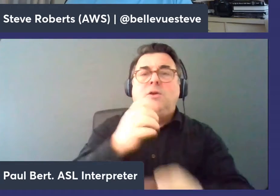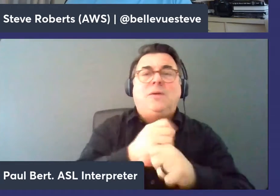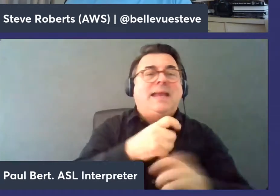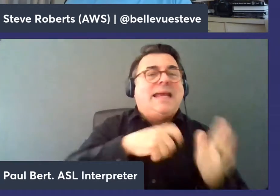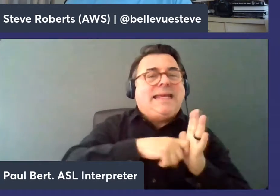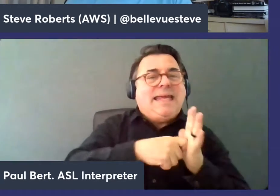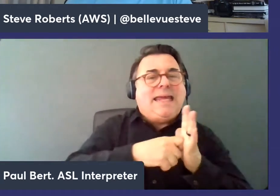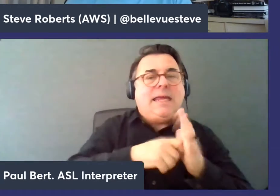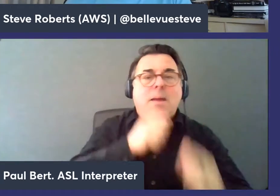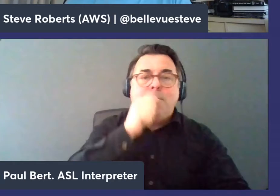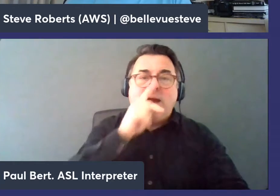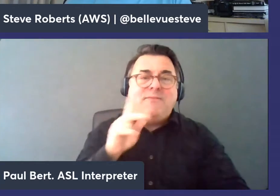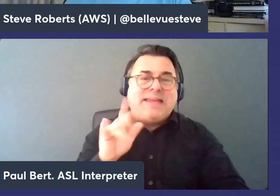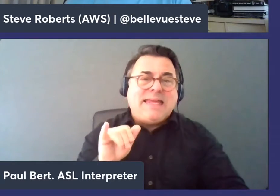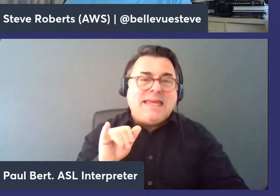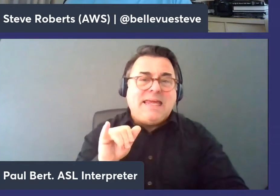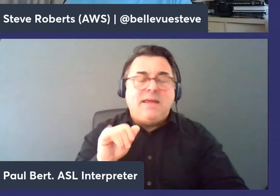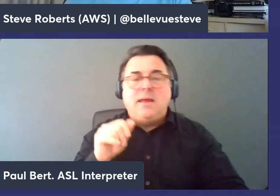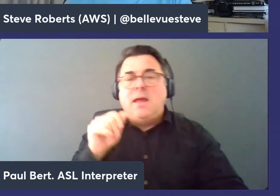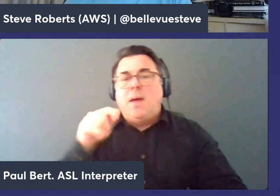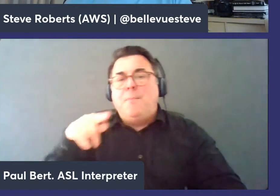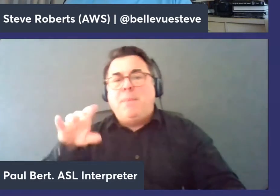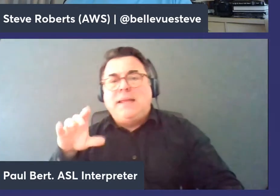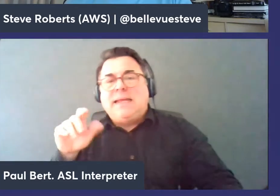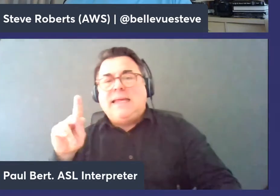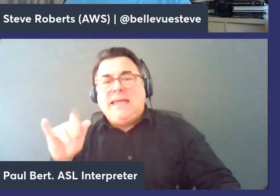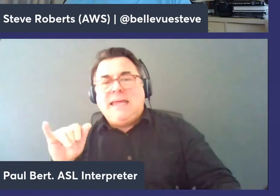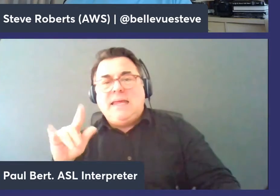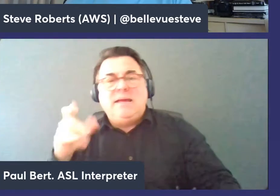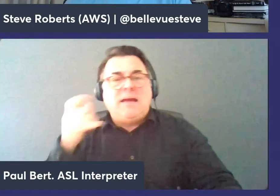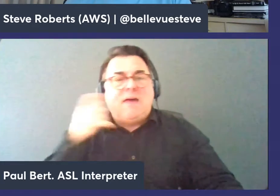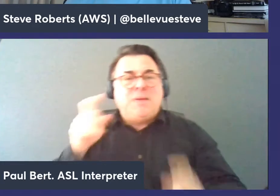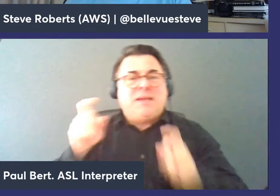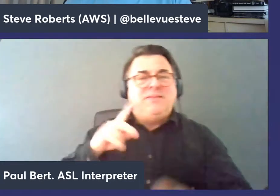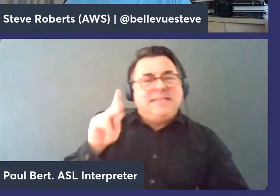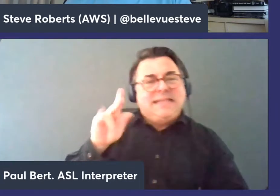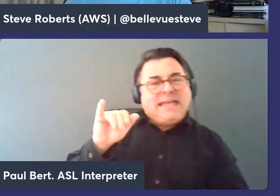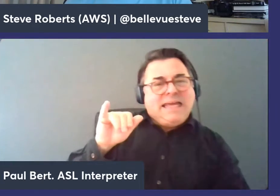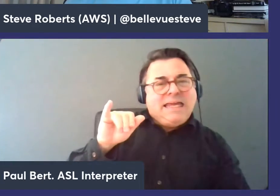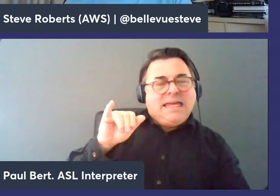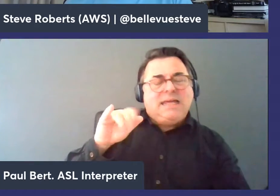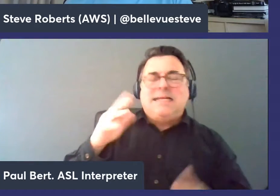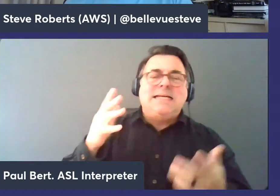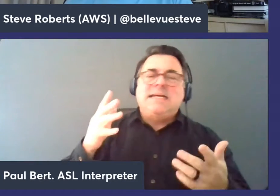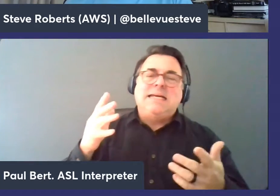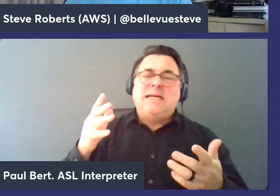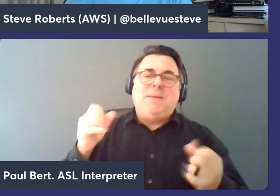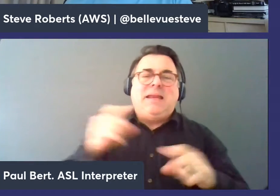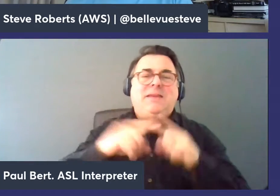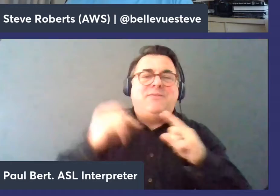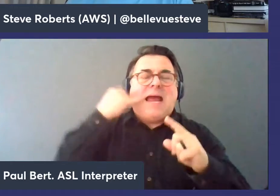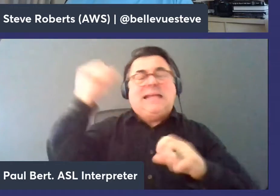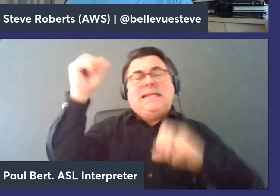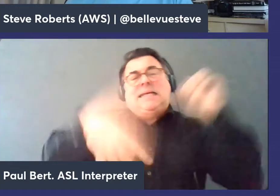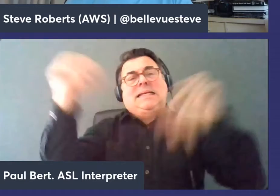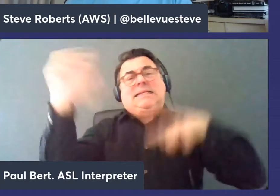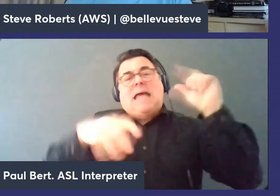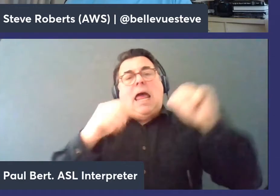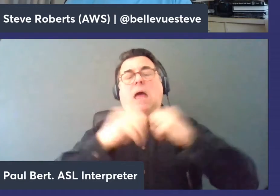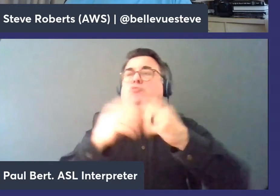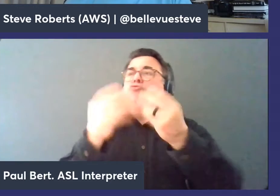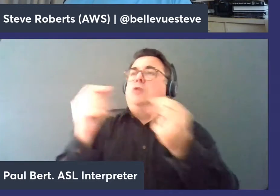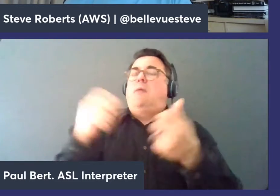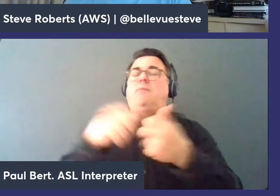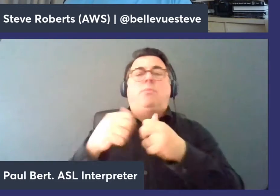and everybody has their own government issued one. Or there's been all kinds of different ways to approach